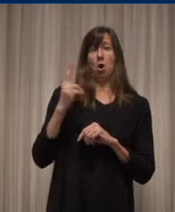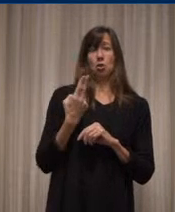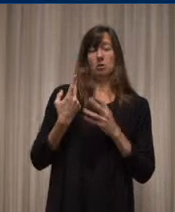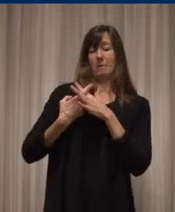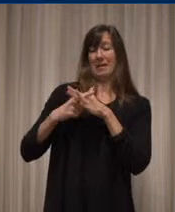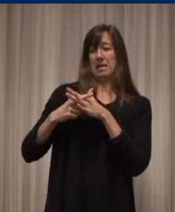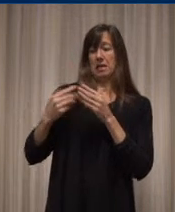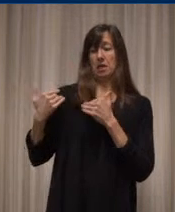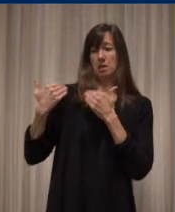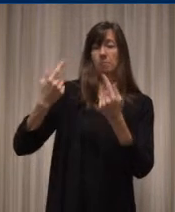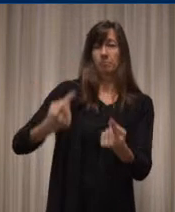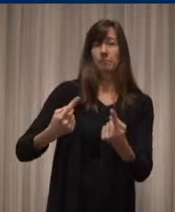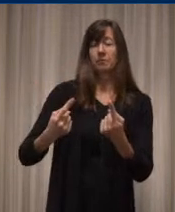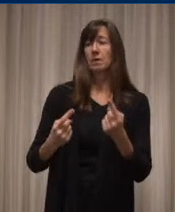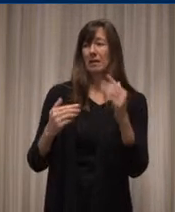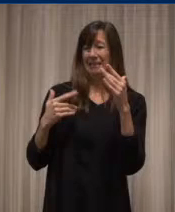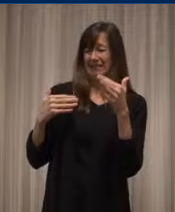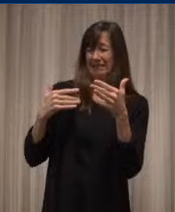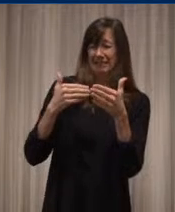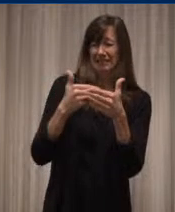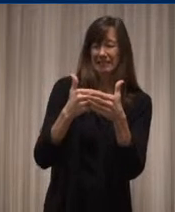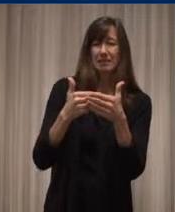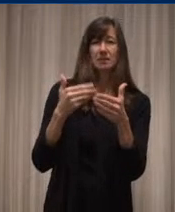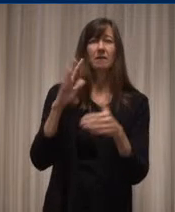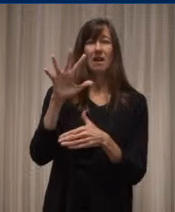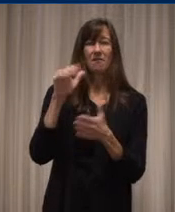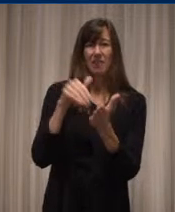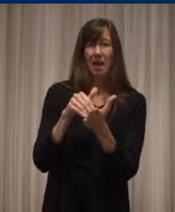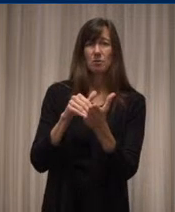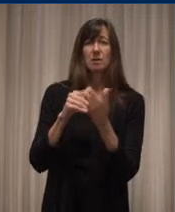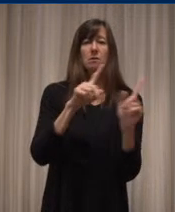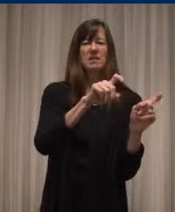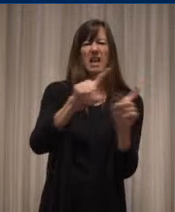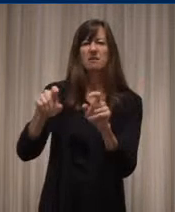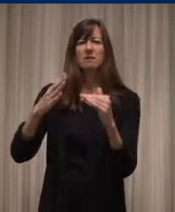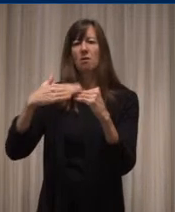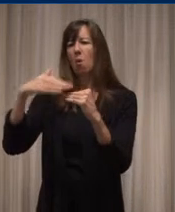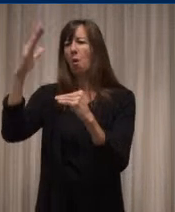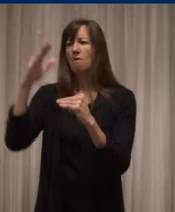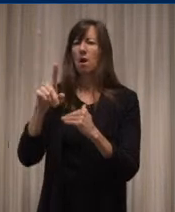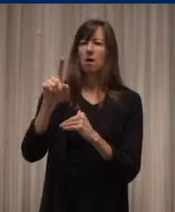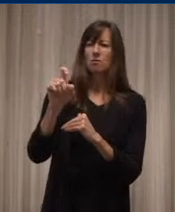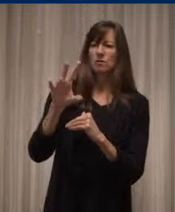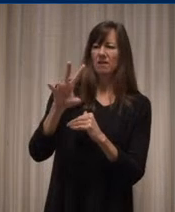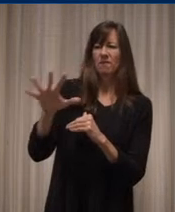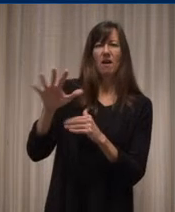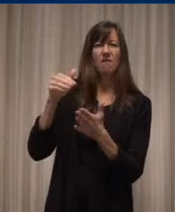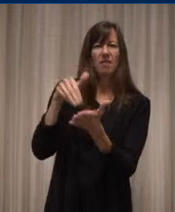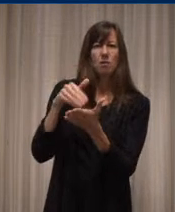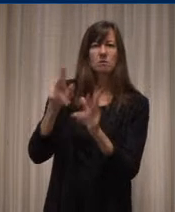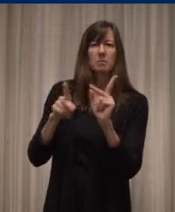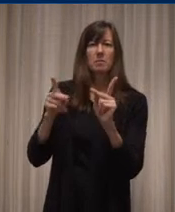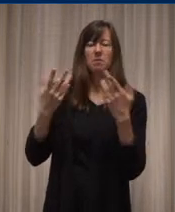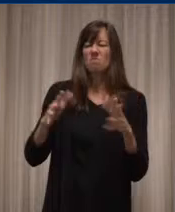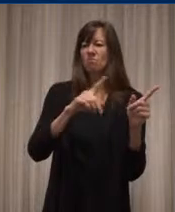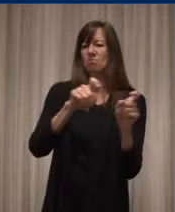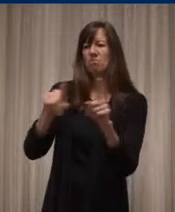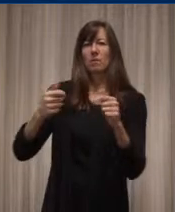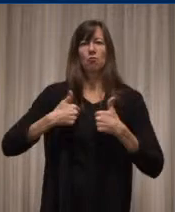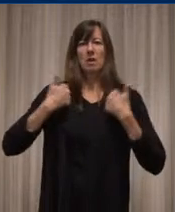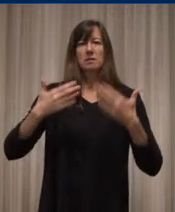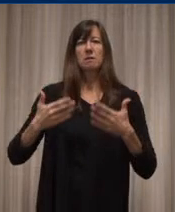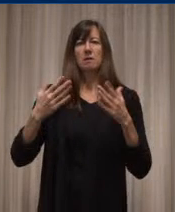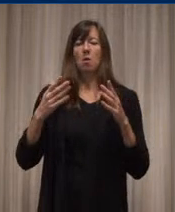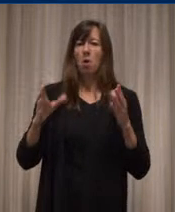approaching 5,000 total cases. We have now tested over 175,000 residents and continuing to amp up